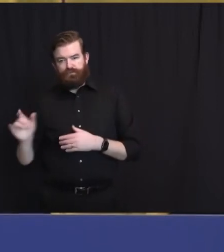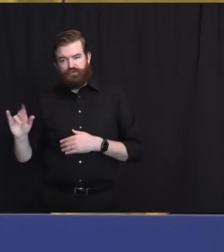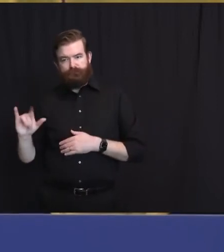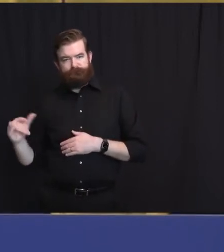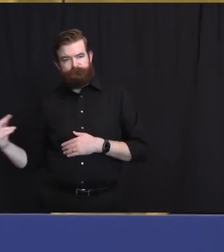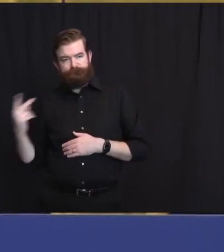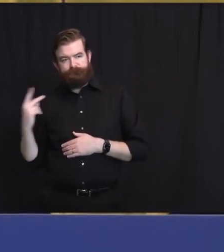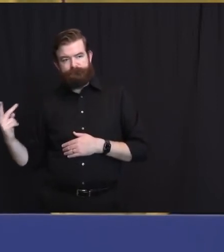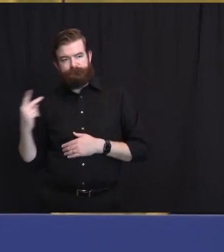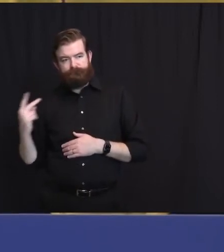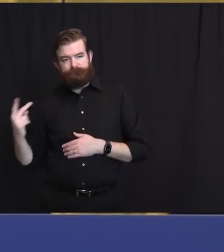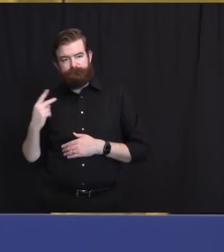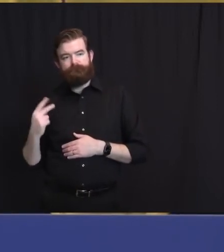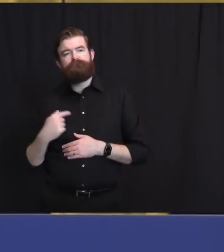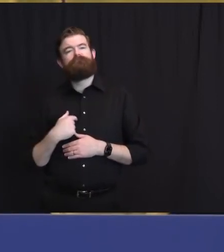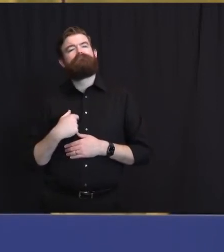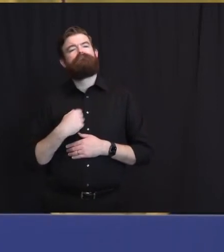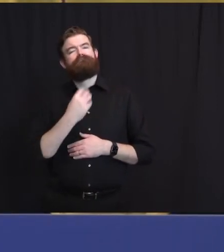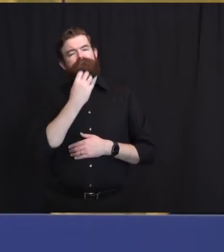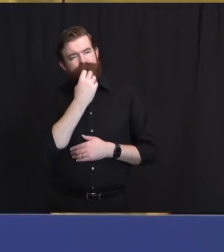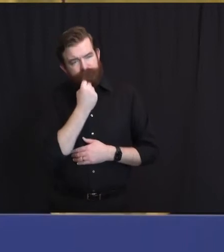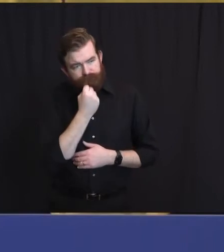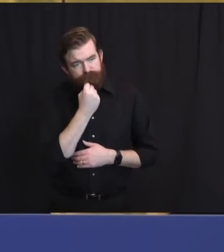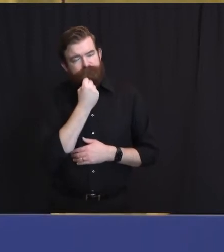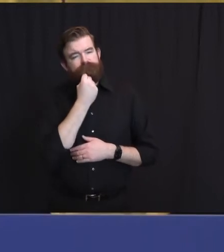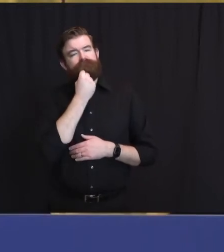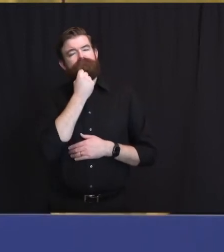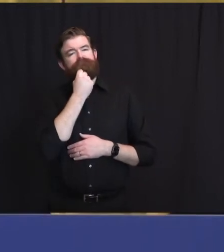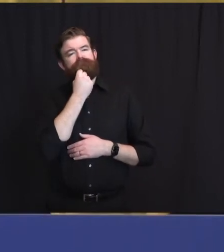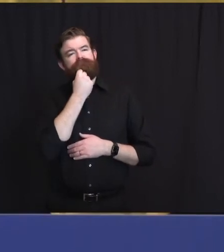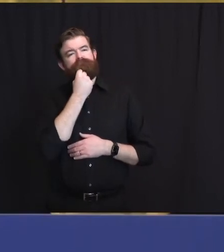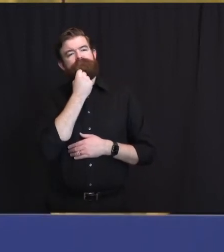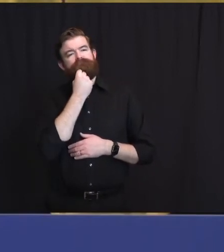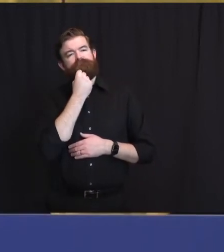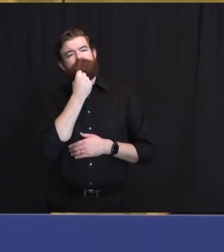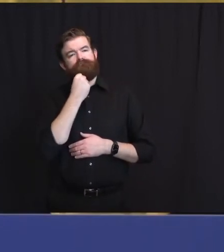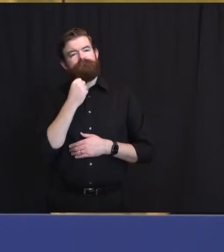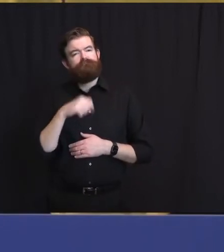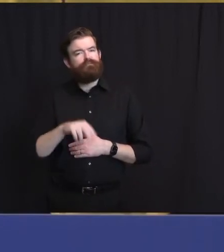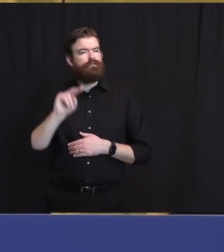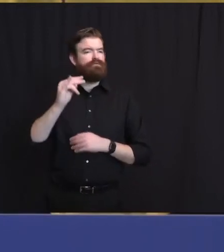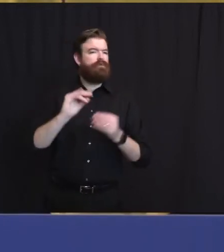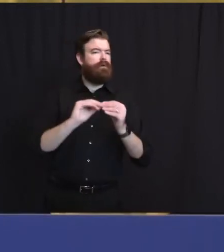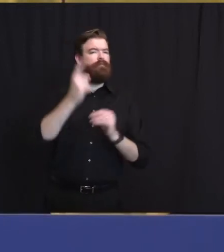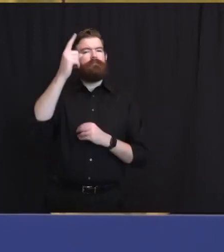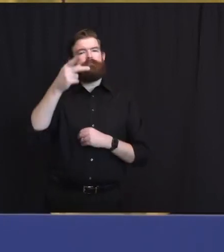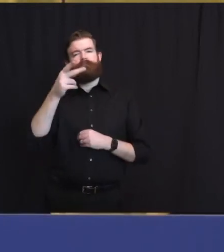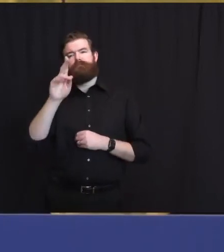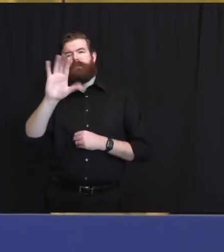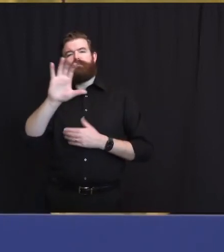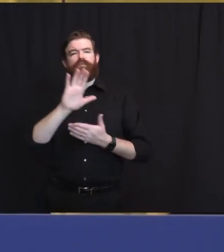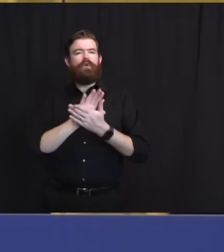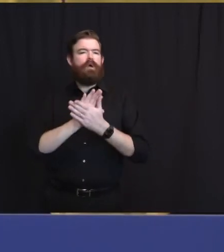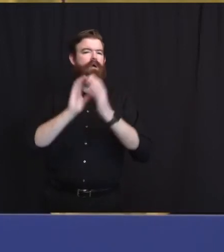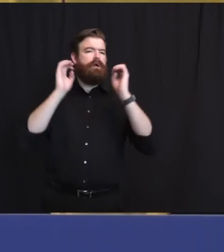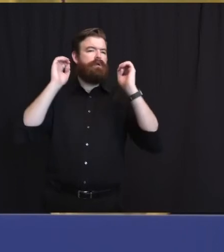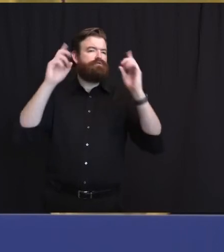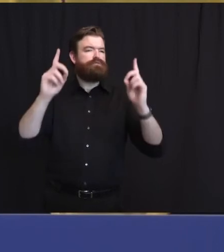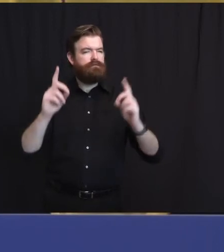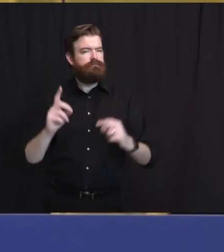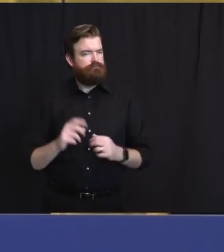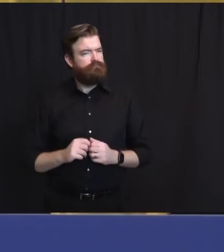gum. We care both about our number one public education status in the nation, including that school and the kids and the parents